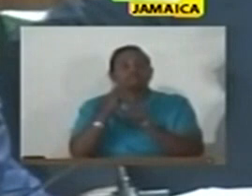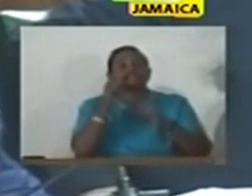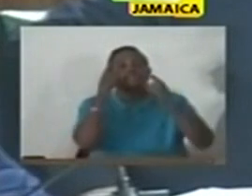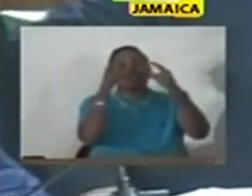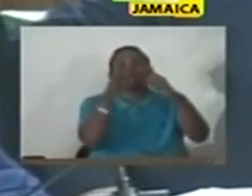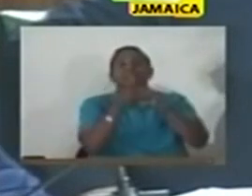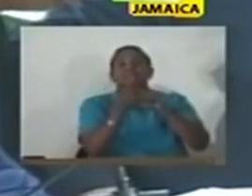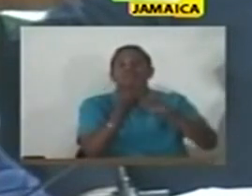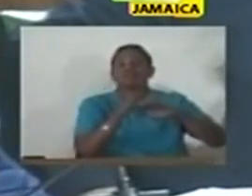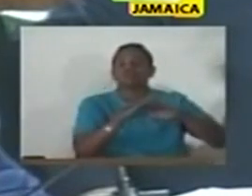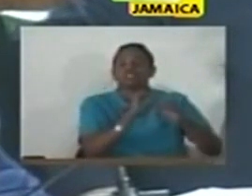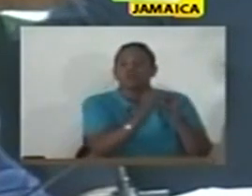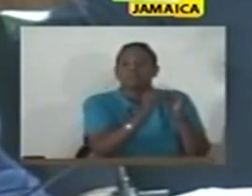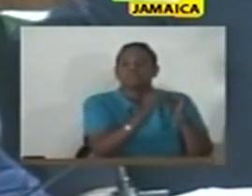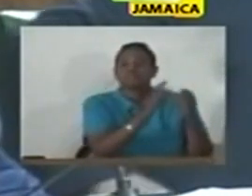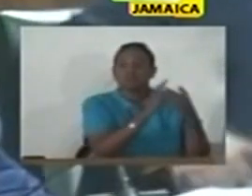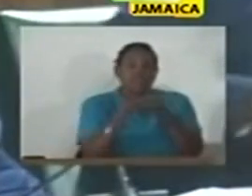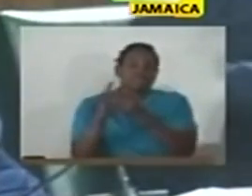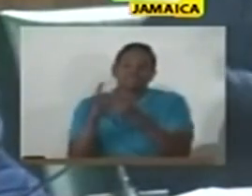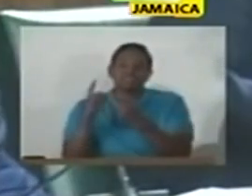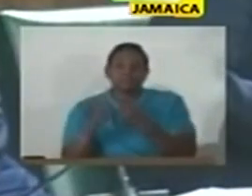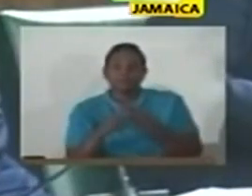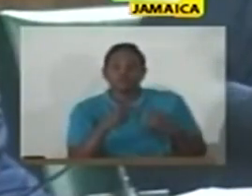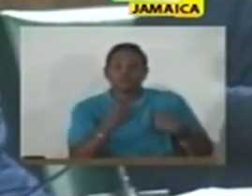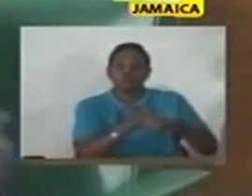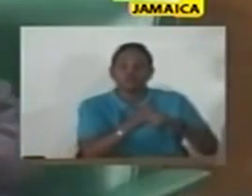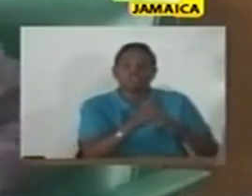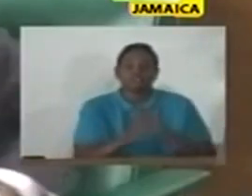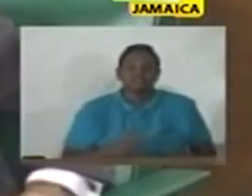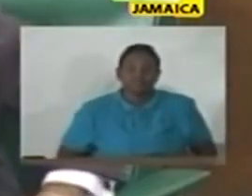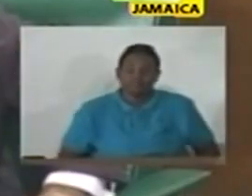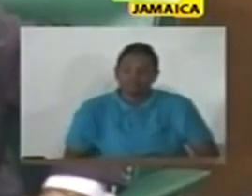competitiveness, connectivity, and productivity.